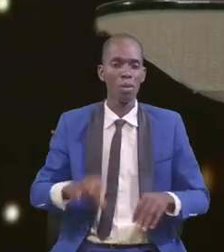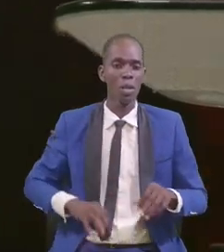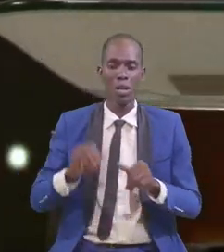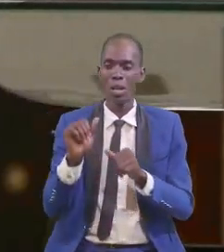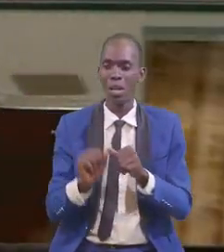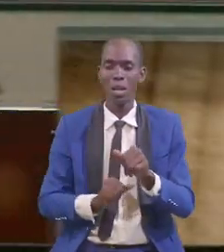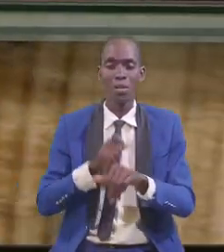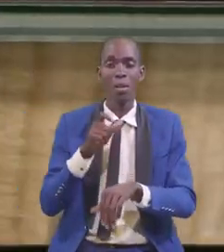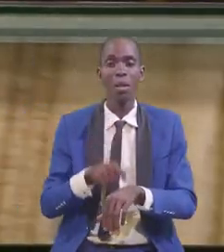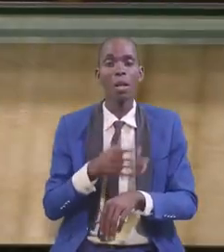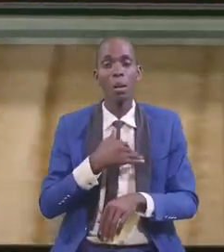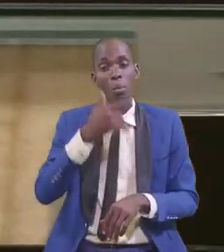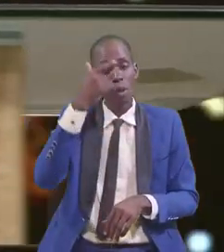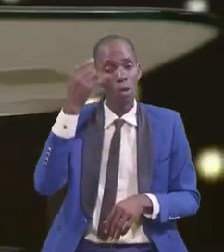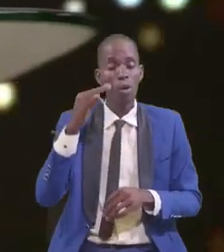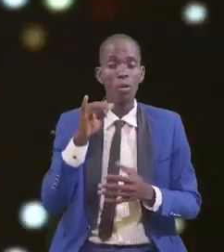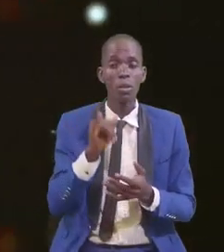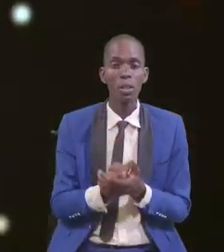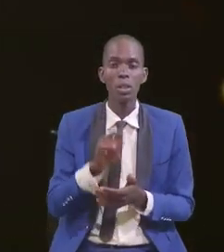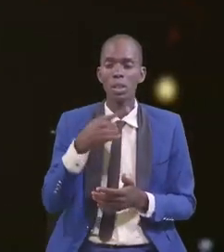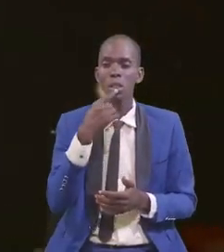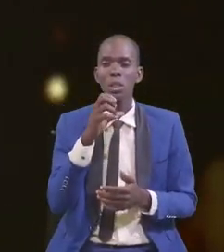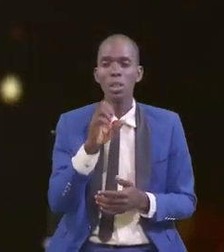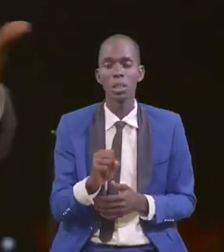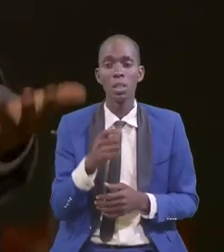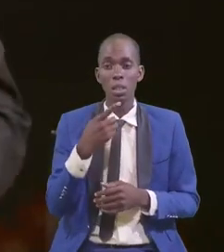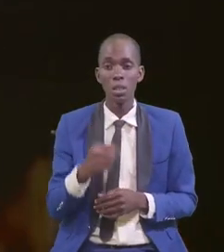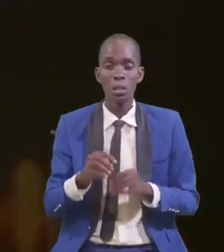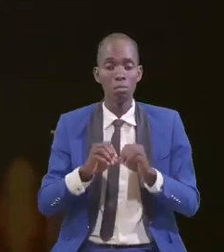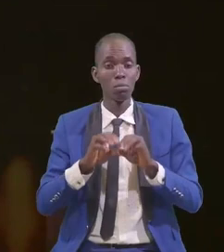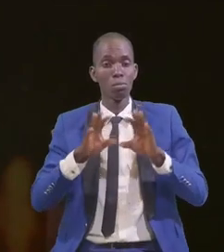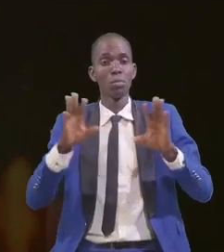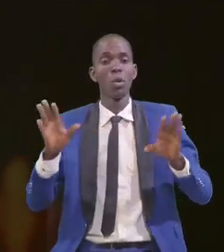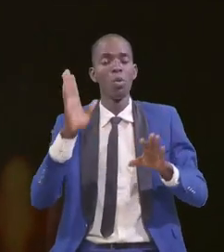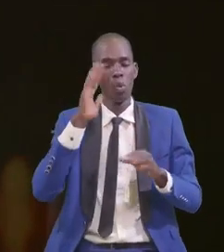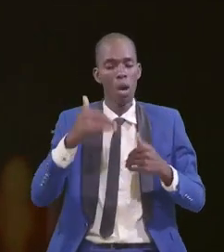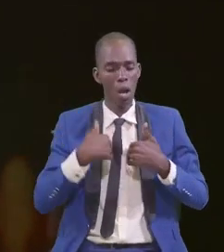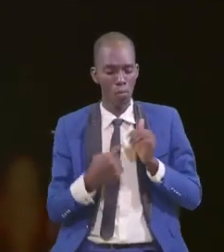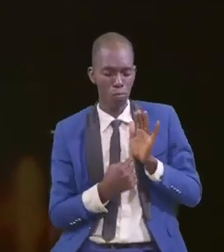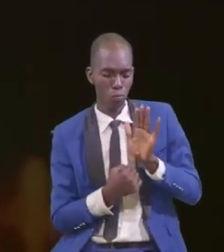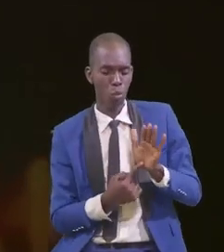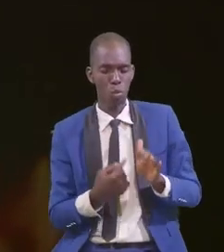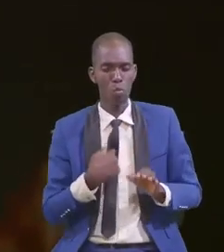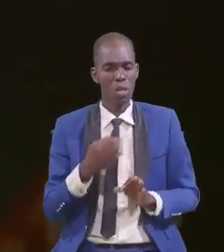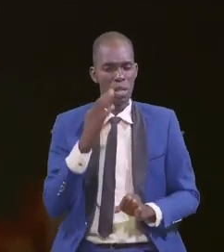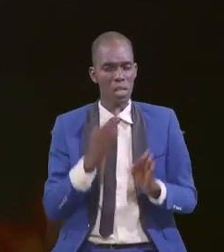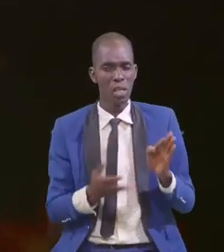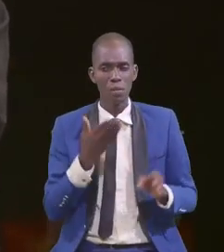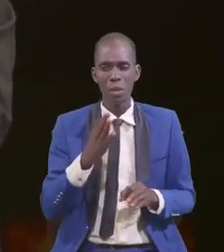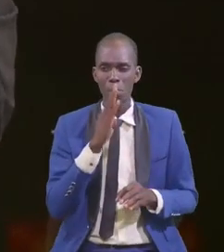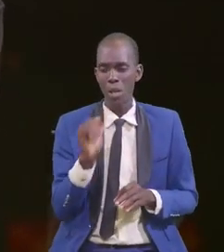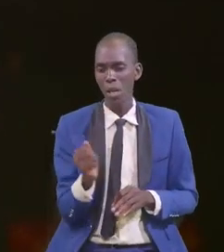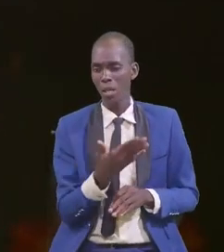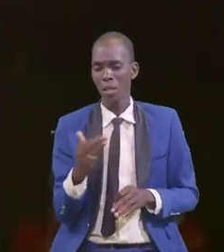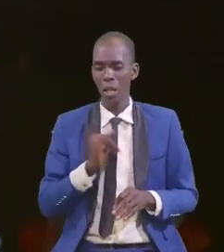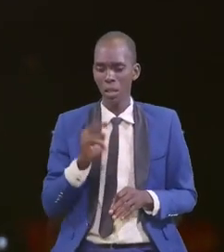time. And because of that, he said, the light would have shown me if there was anything to be taken